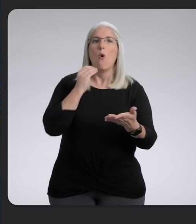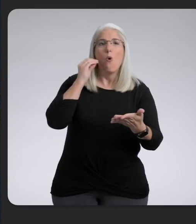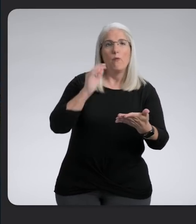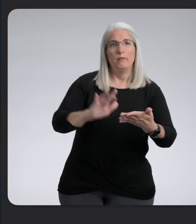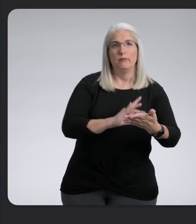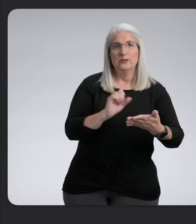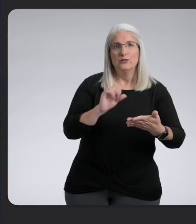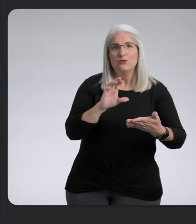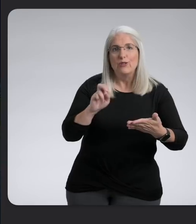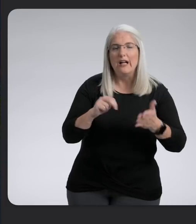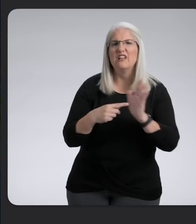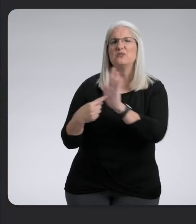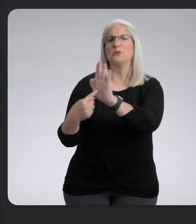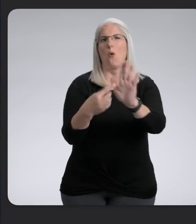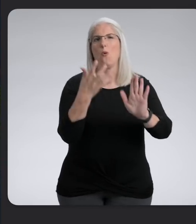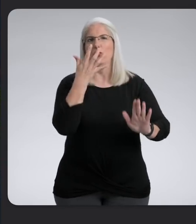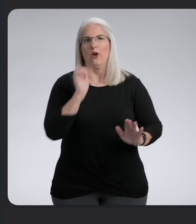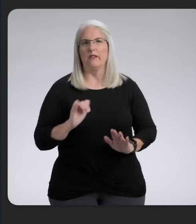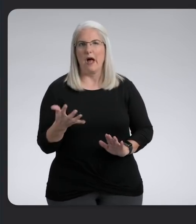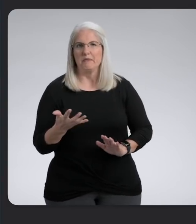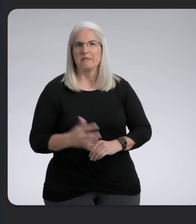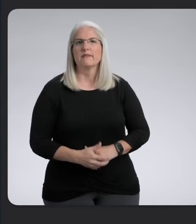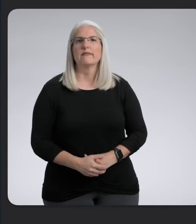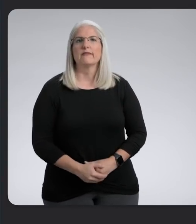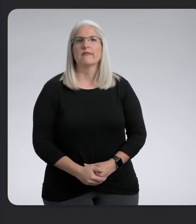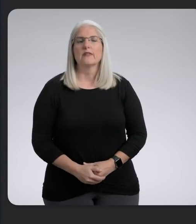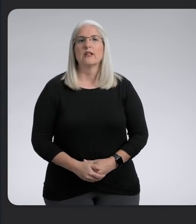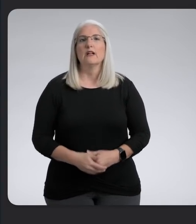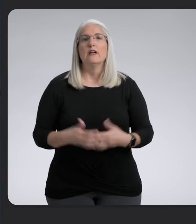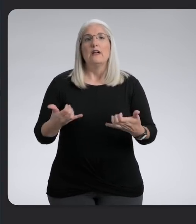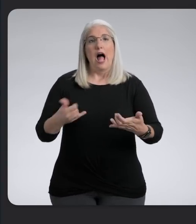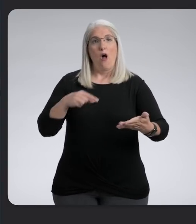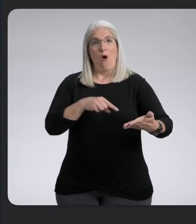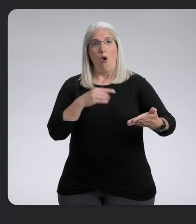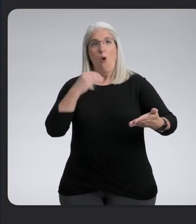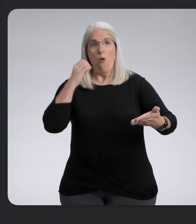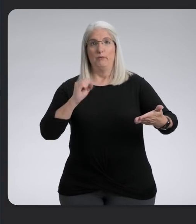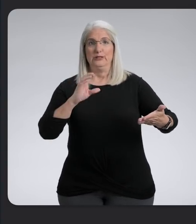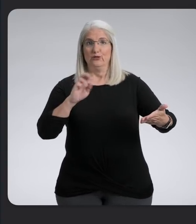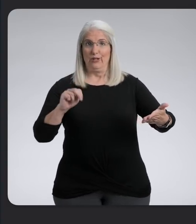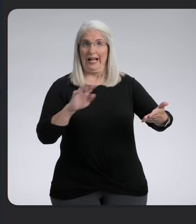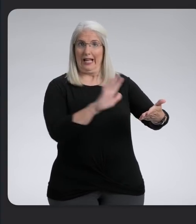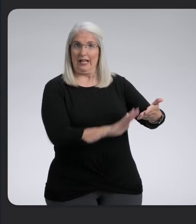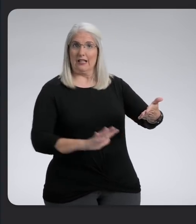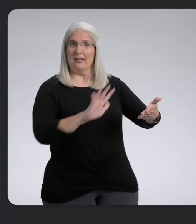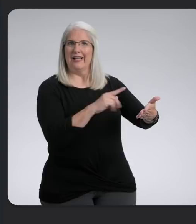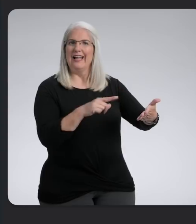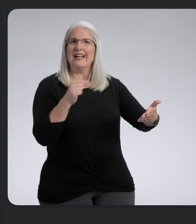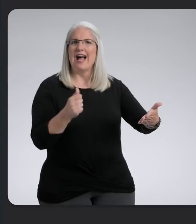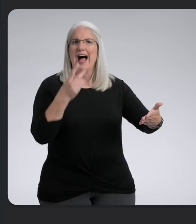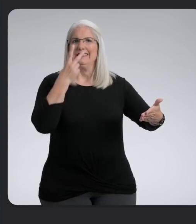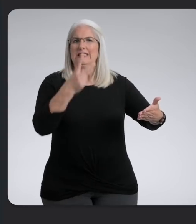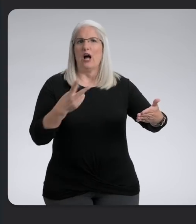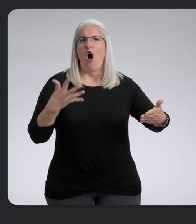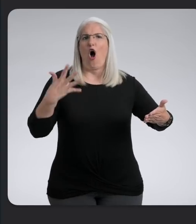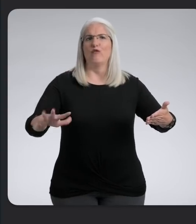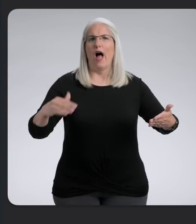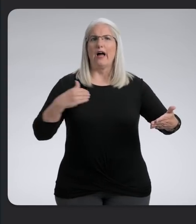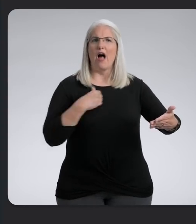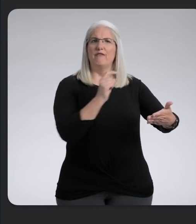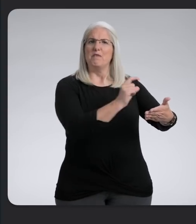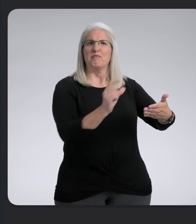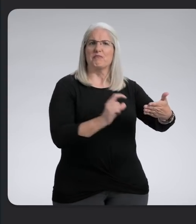works. Okay, here I am on the home screen. You can see that I already have a few widgets placed along the